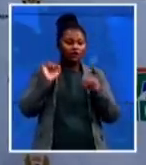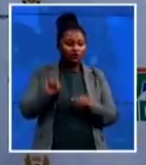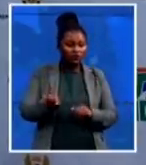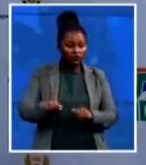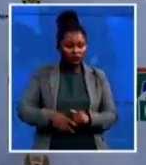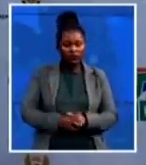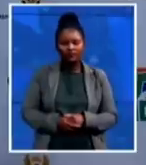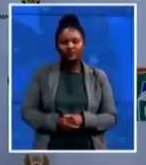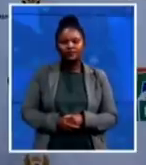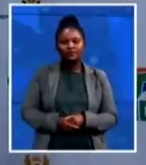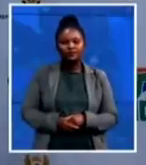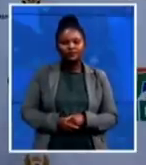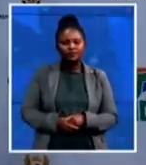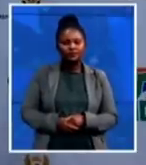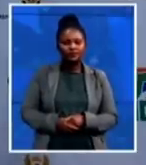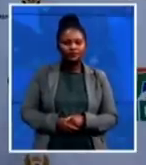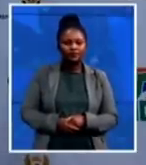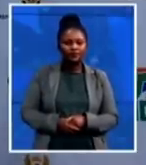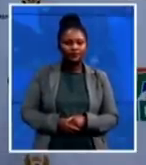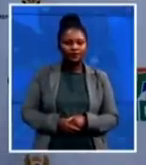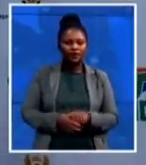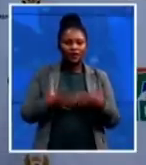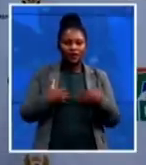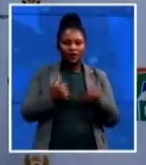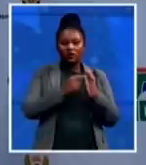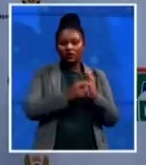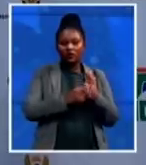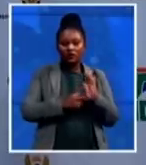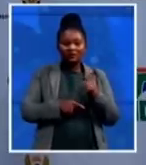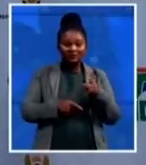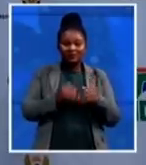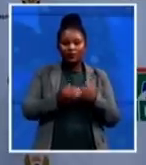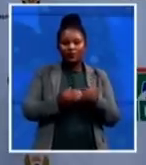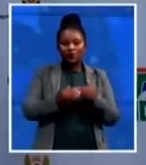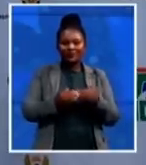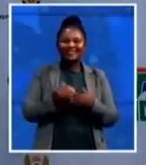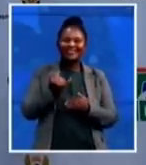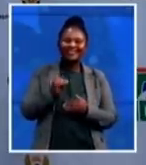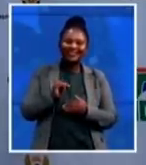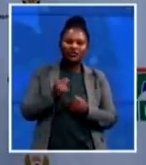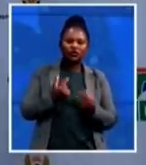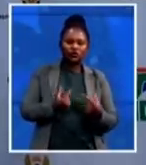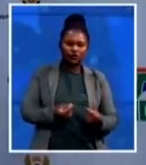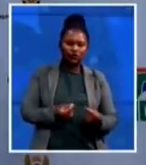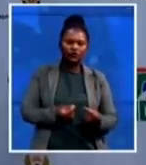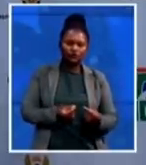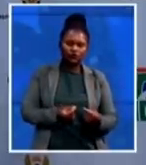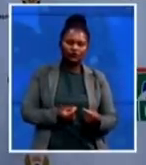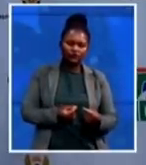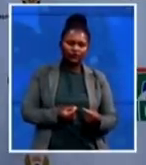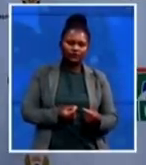Health regulations, that process, ma'am, is ongoing. Because when you want to